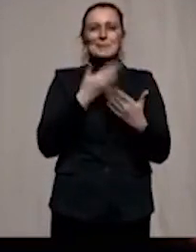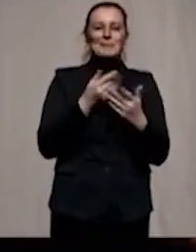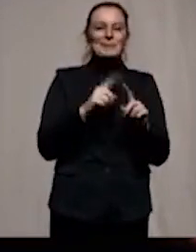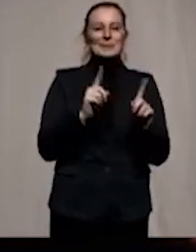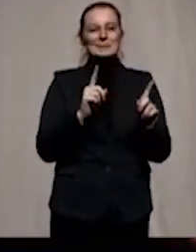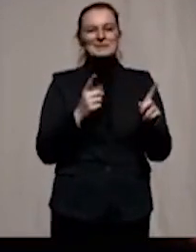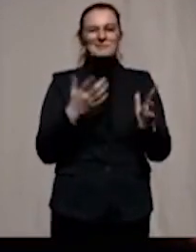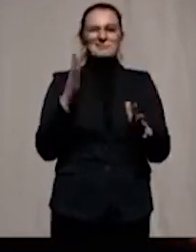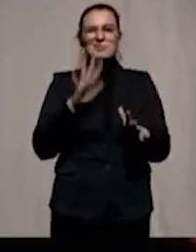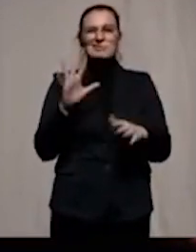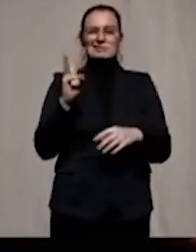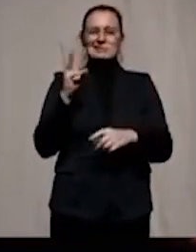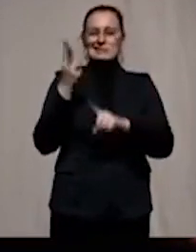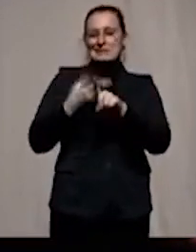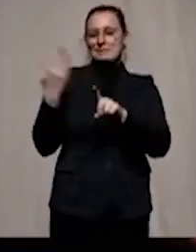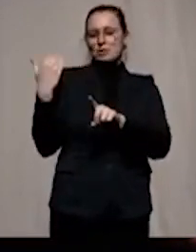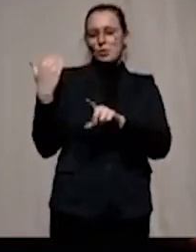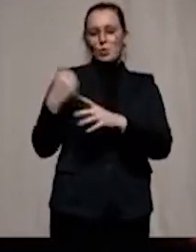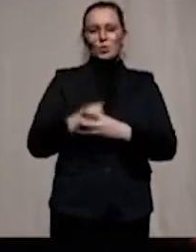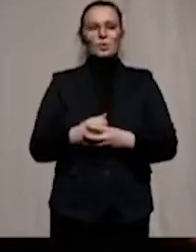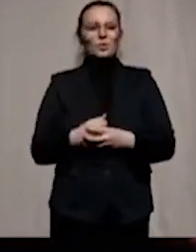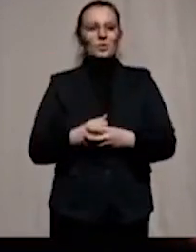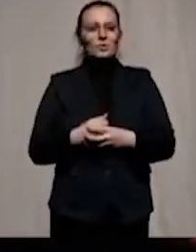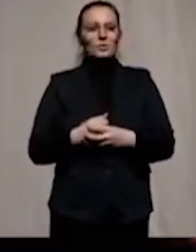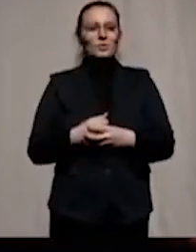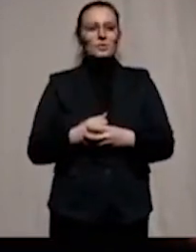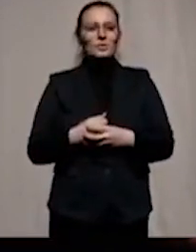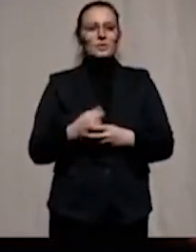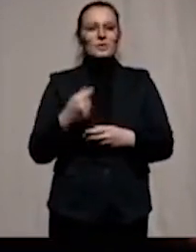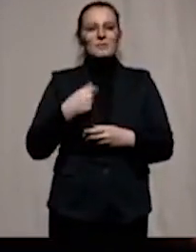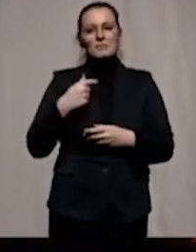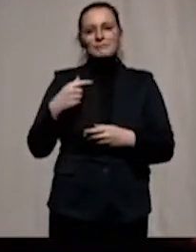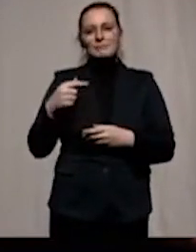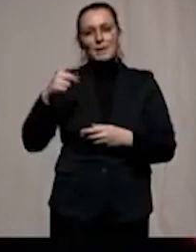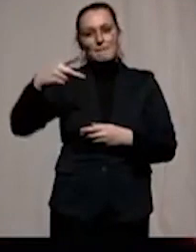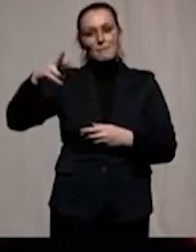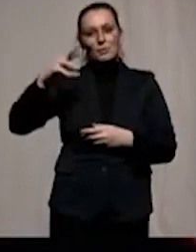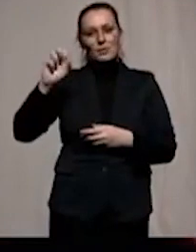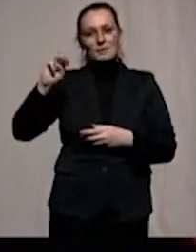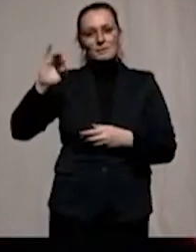6 months ago or so? I got to tell out the premier for being